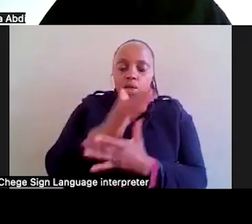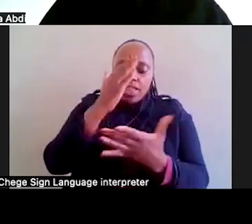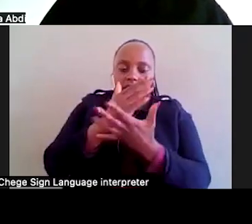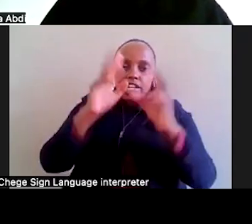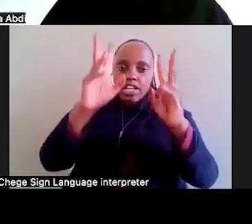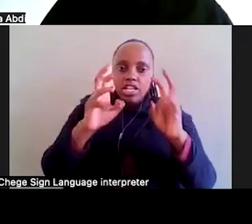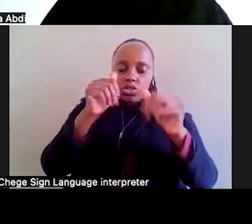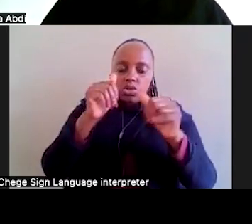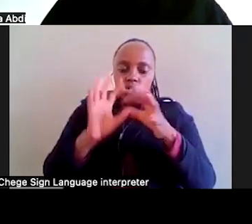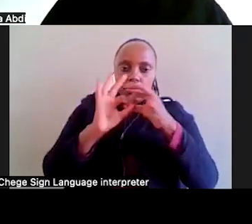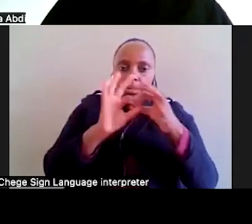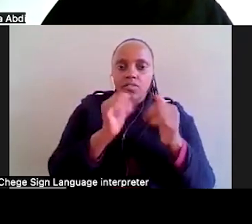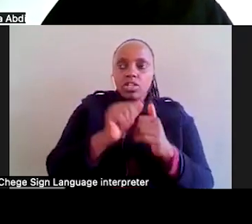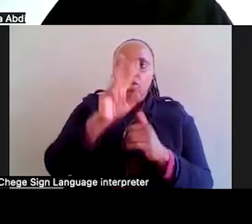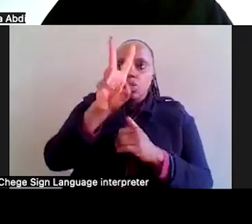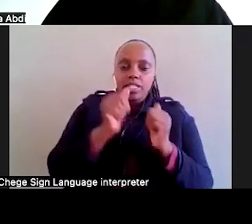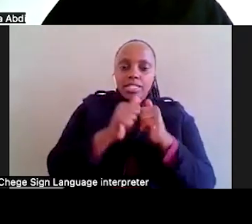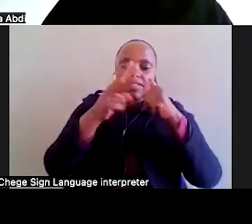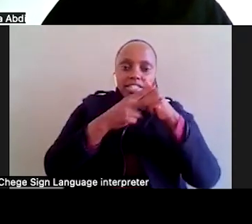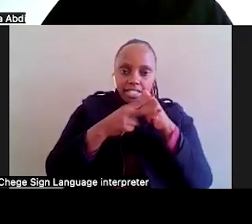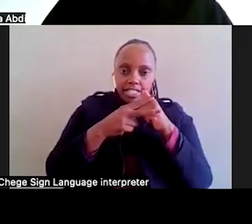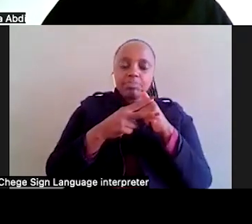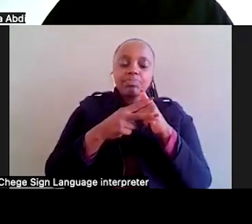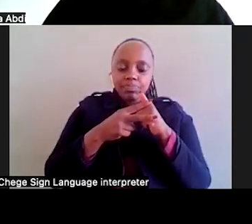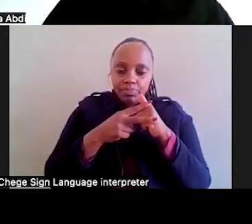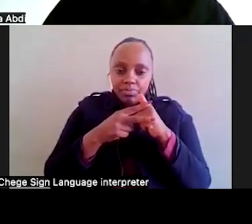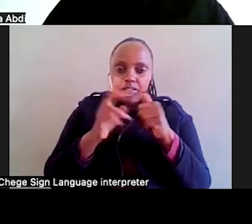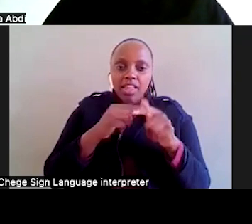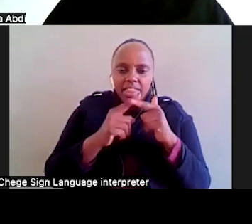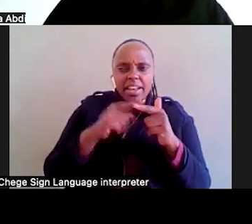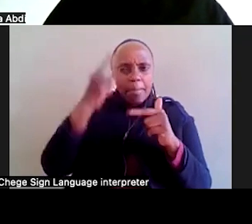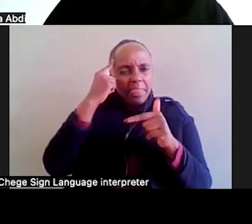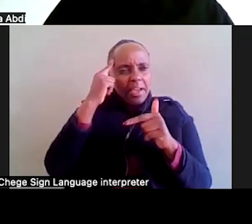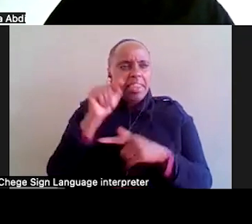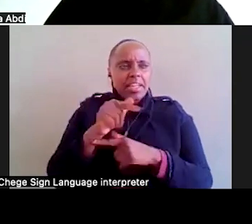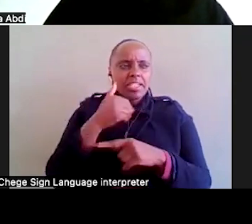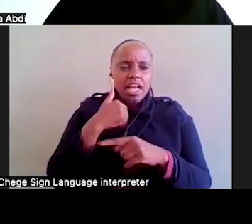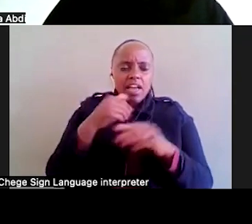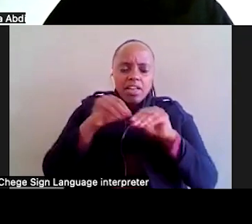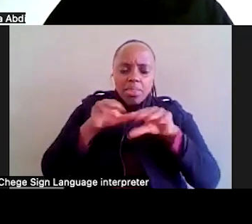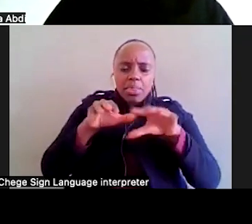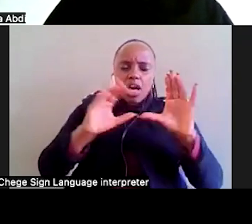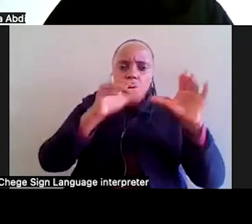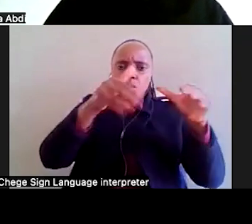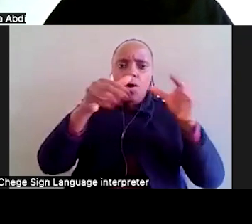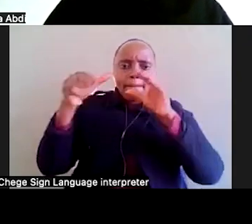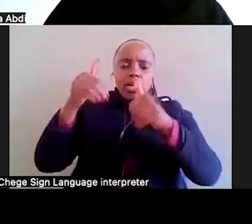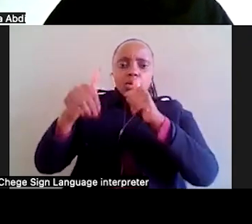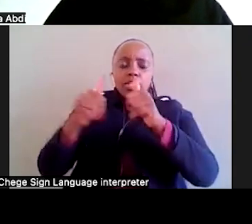in 2017. And the third thing was that grassroots community structures have been